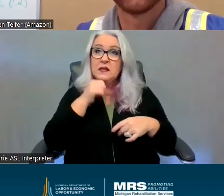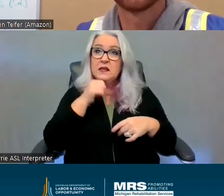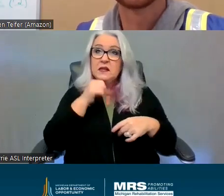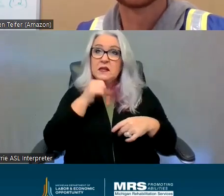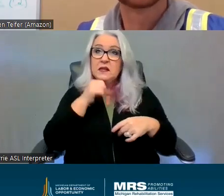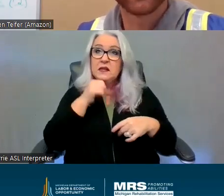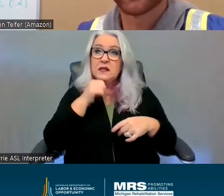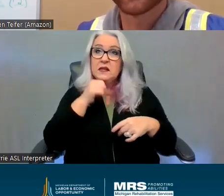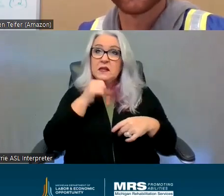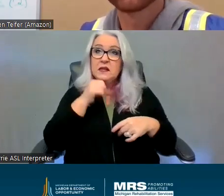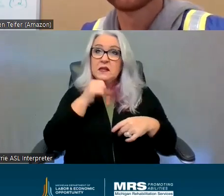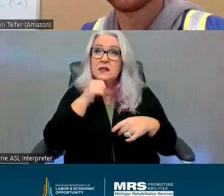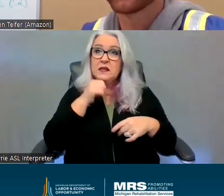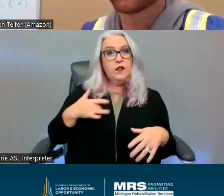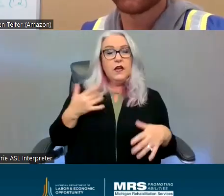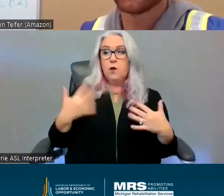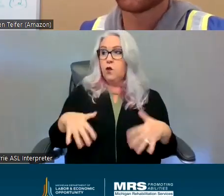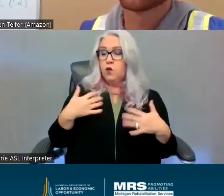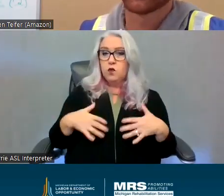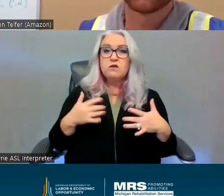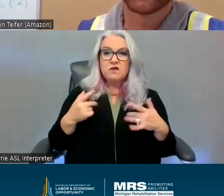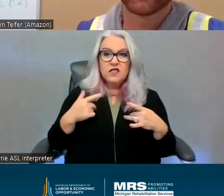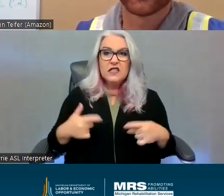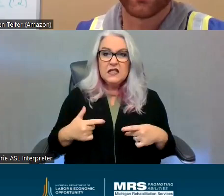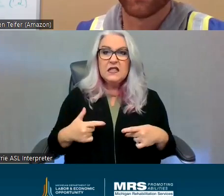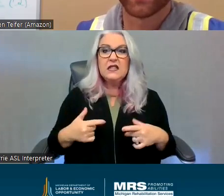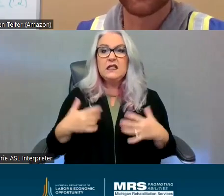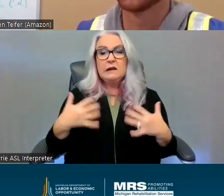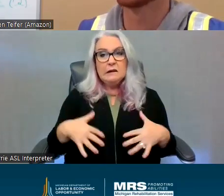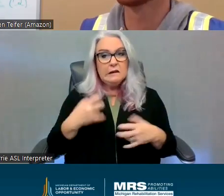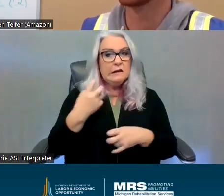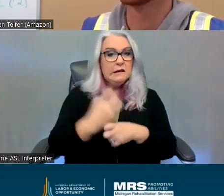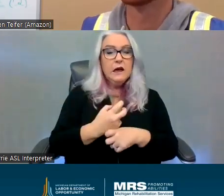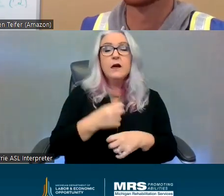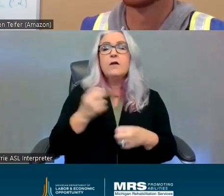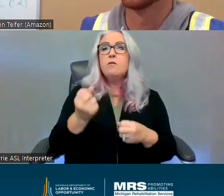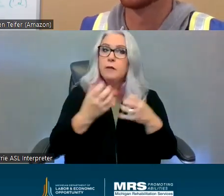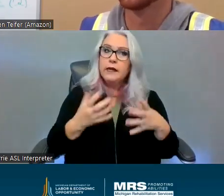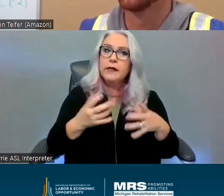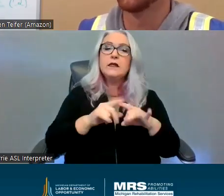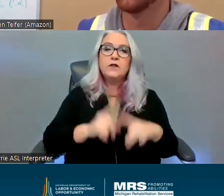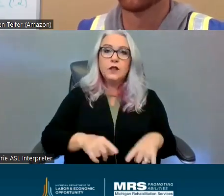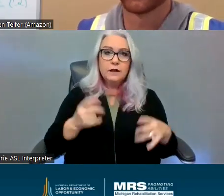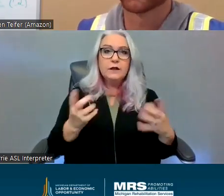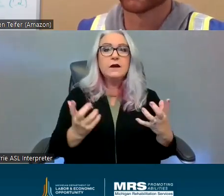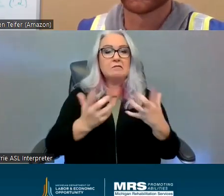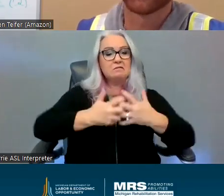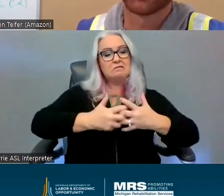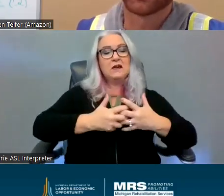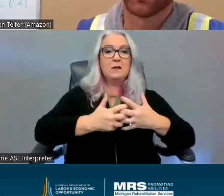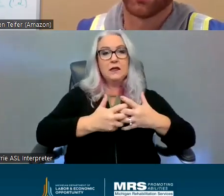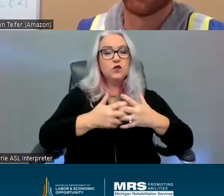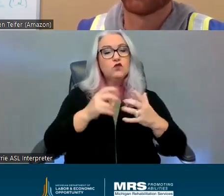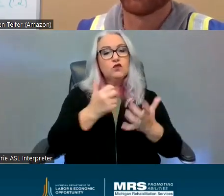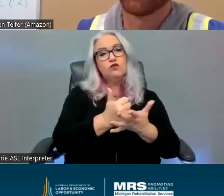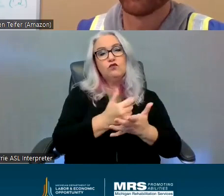but if you do find that it is too physically demanding, there's tons of different accommodations that can assist with whatever your needs may